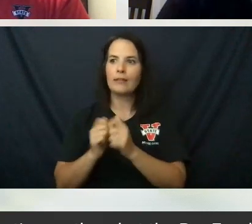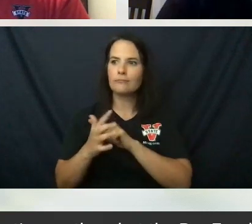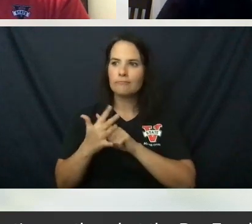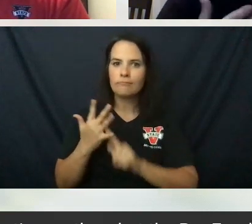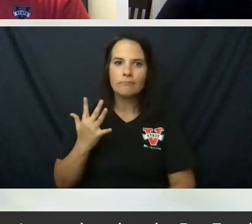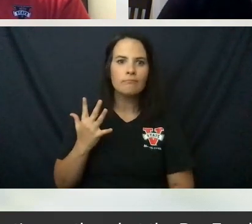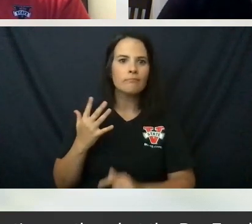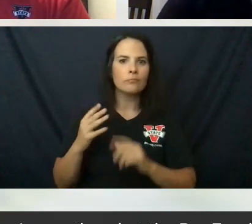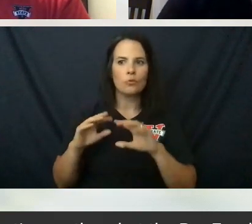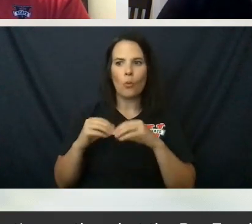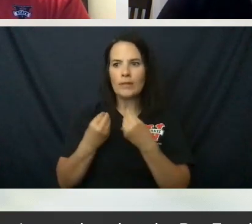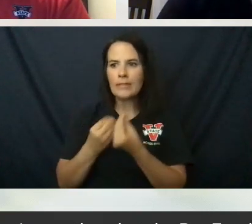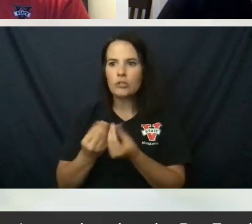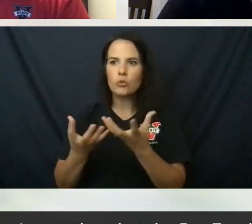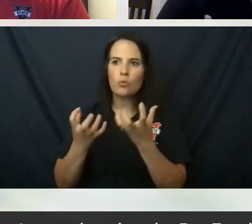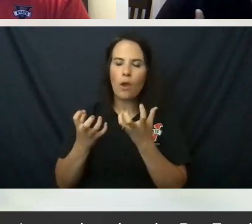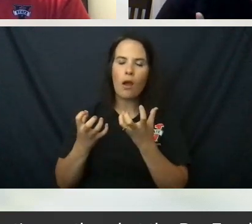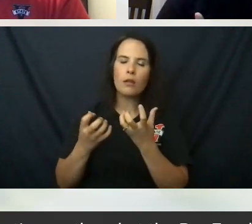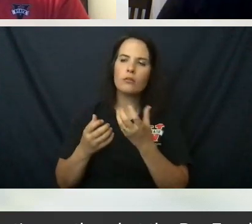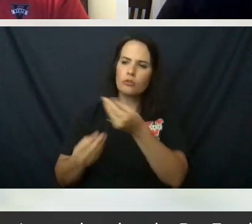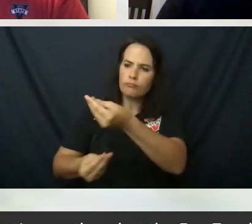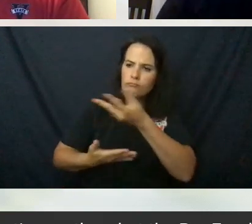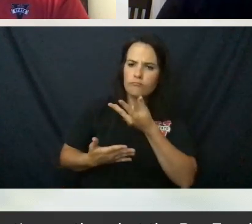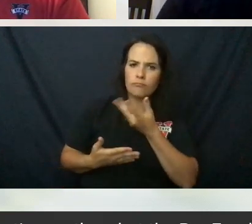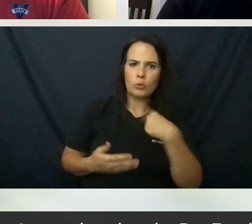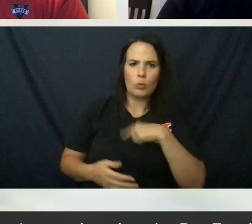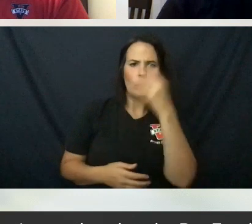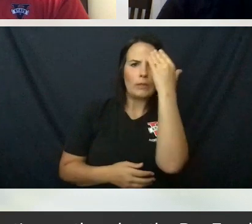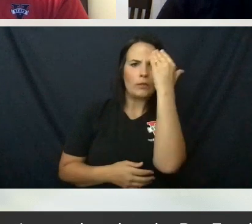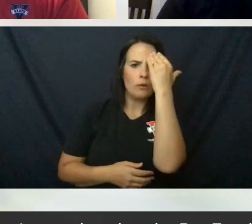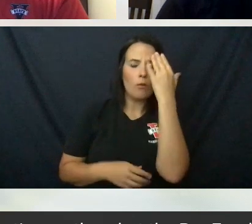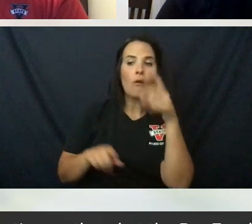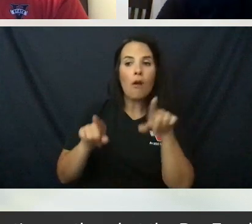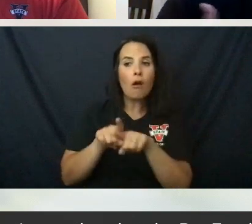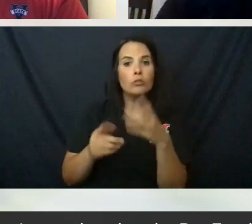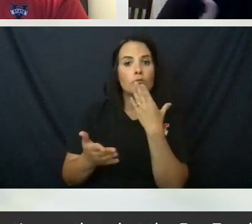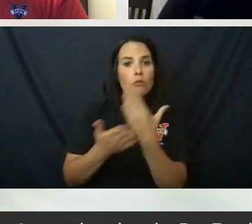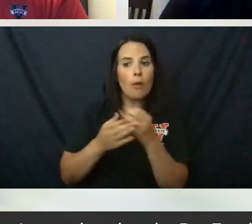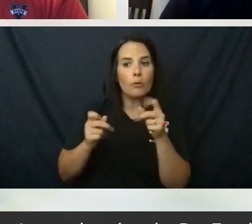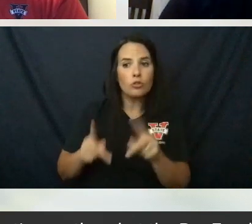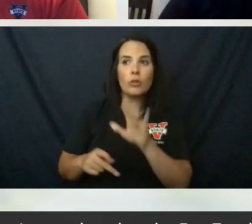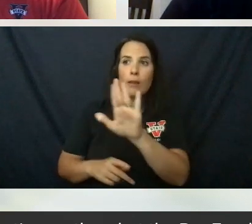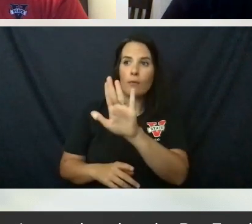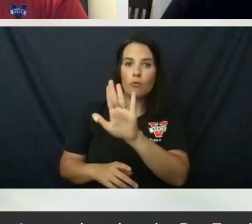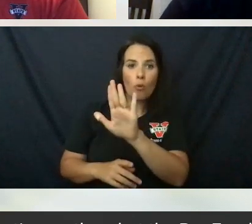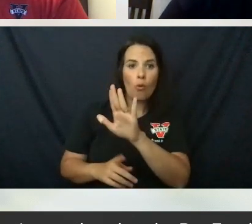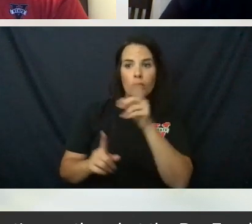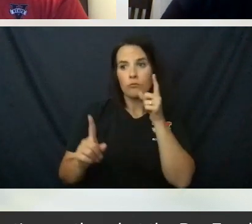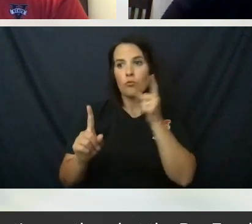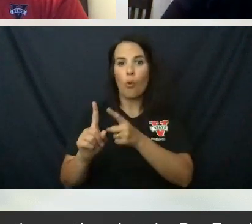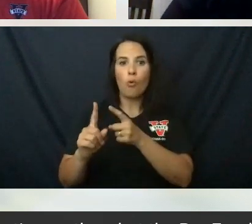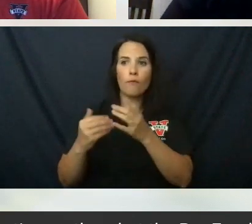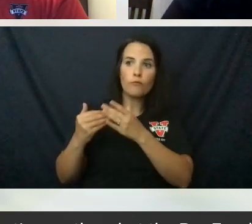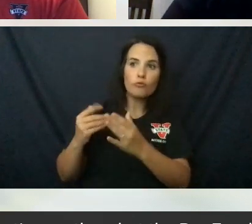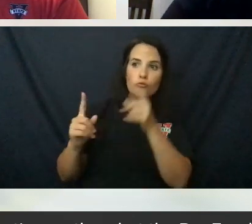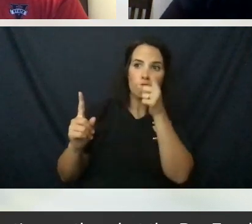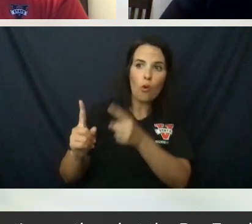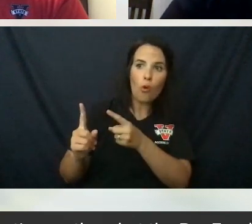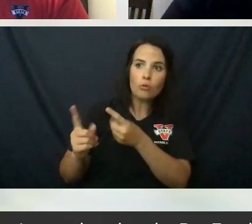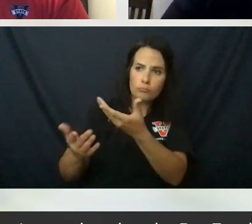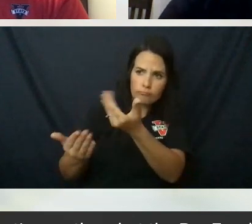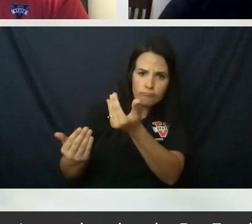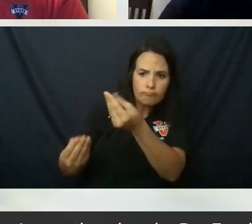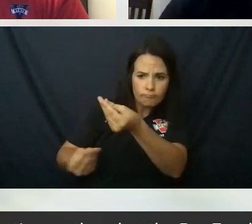we have that information to know? It's also an opportunity for you to share with us your future goals, so that we